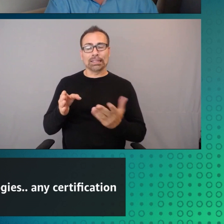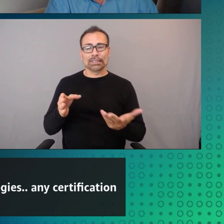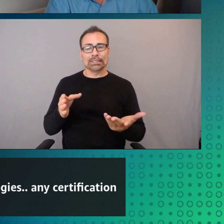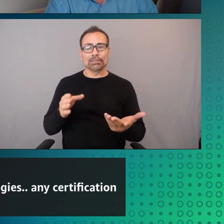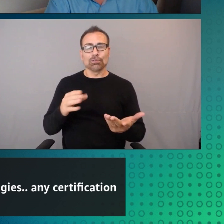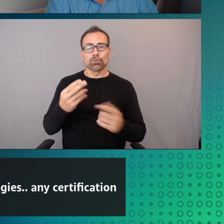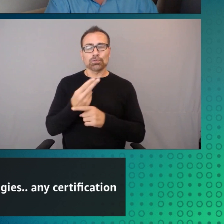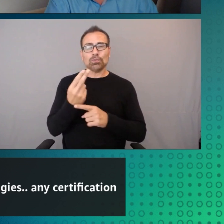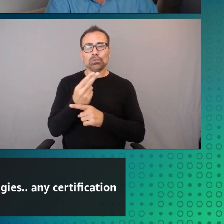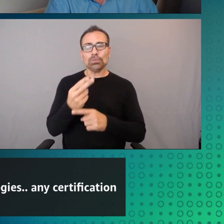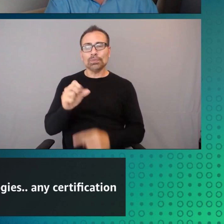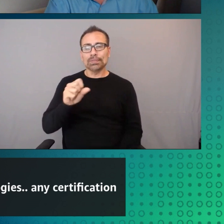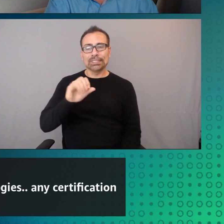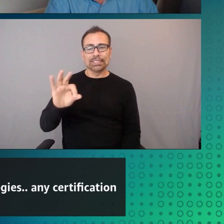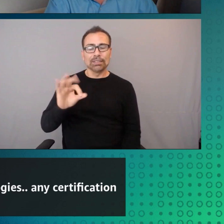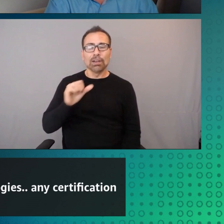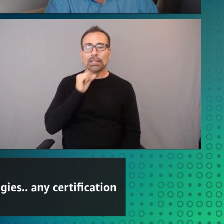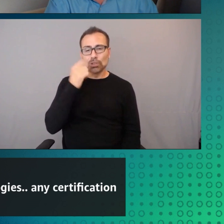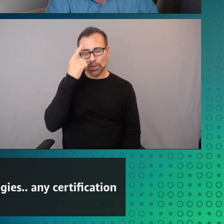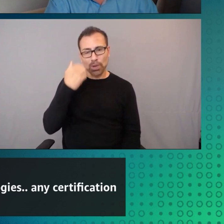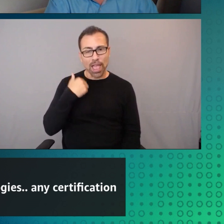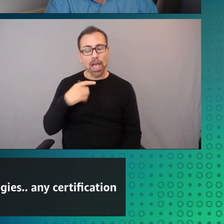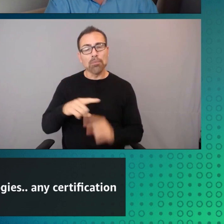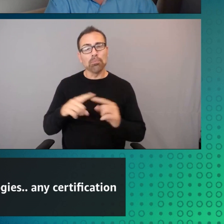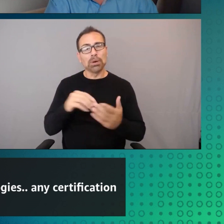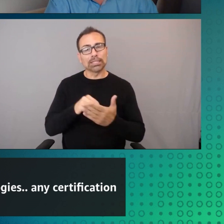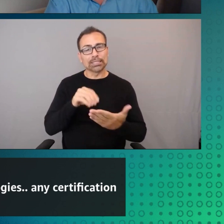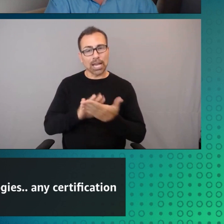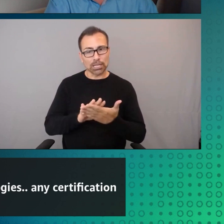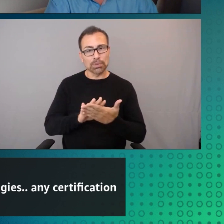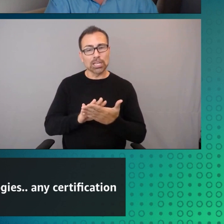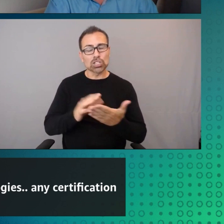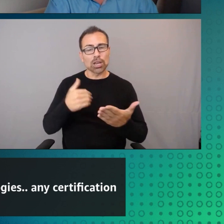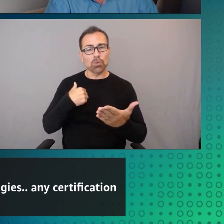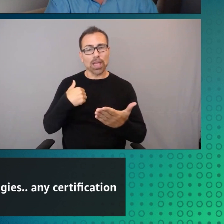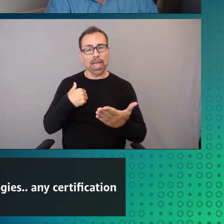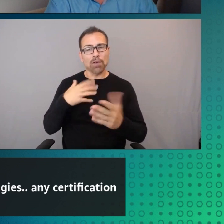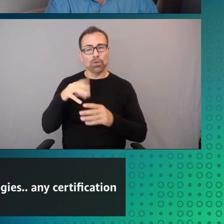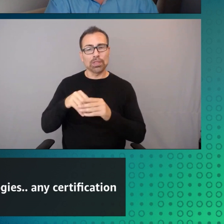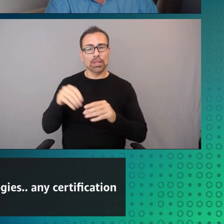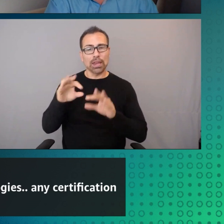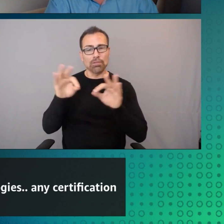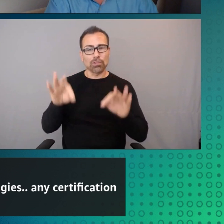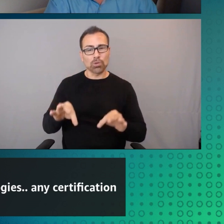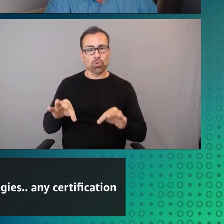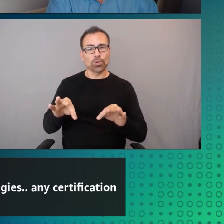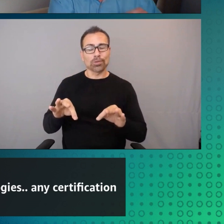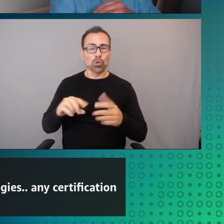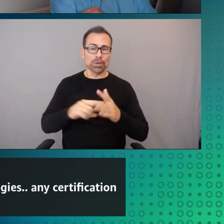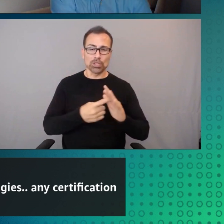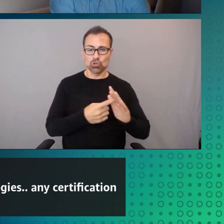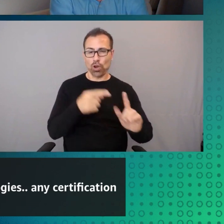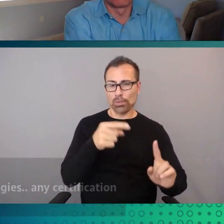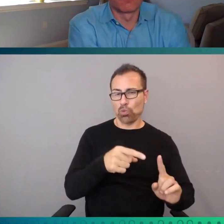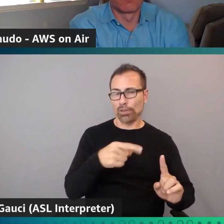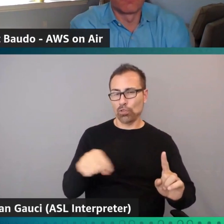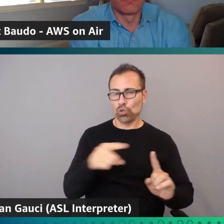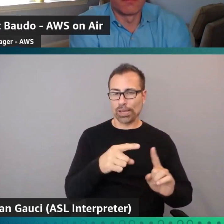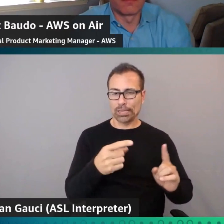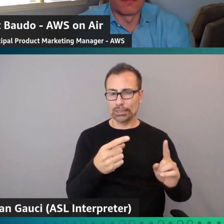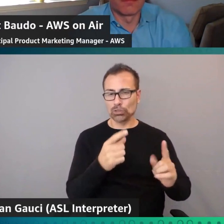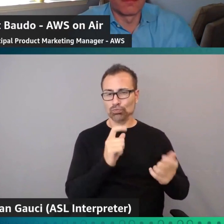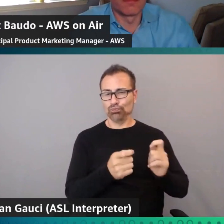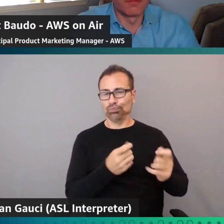the documentation and I think the API specification that we have within our framework could provide as a starting point for you to play around and see